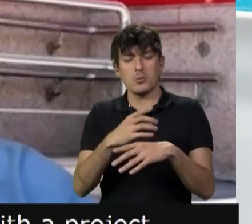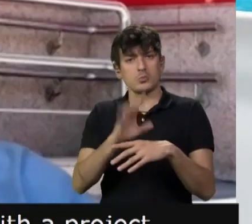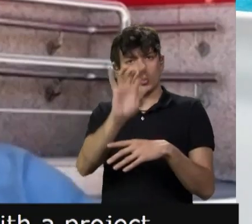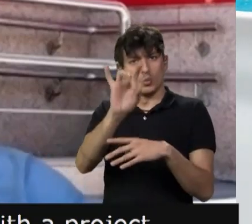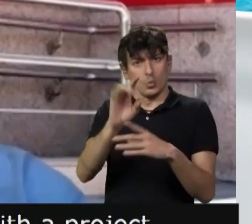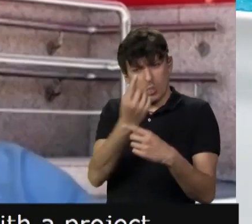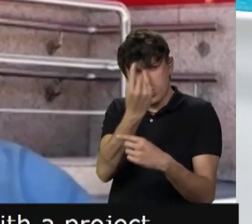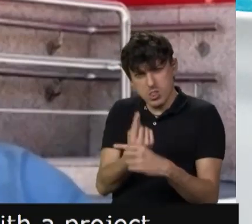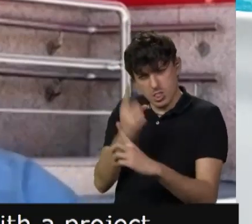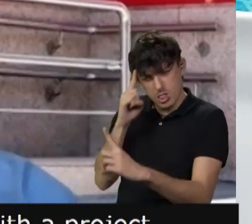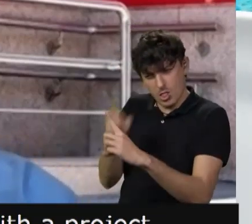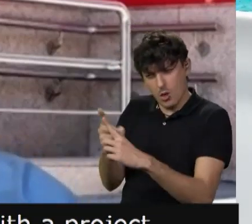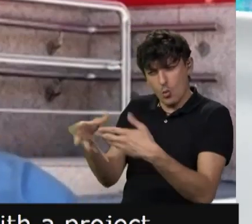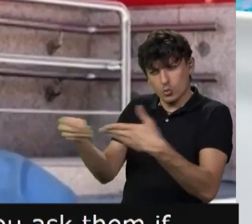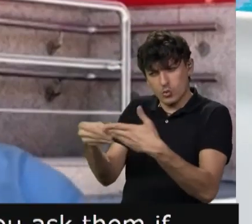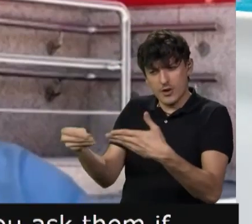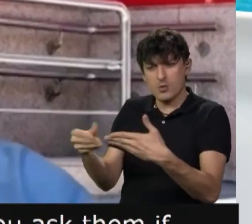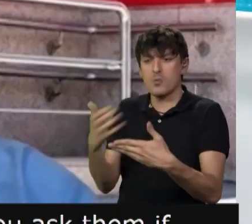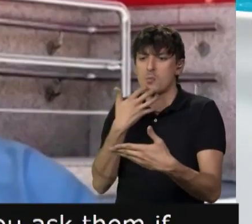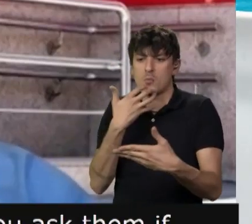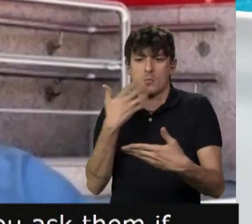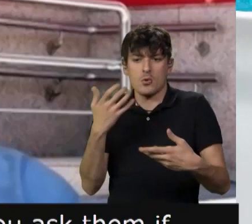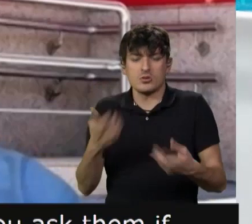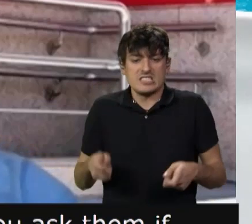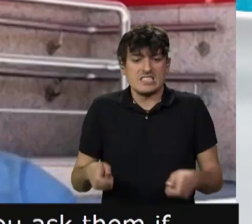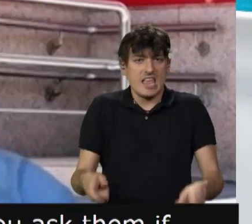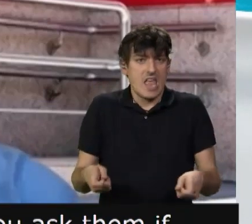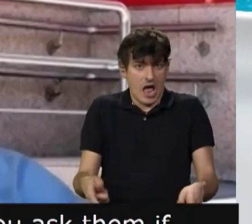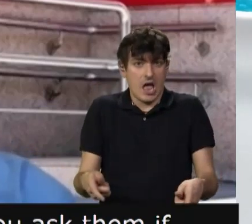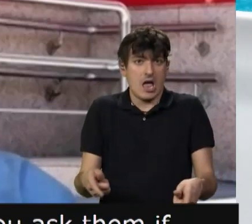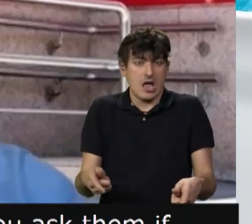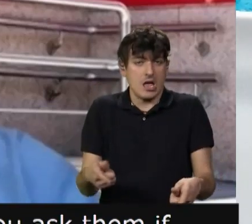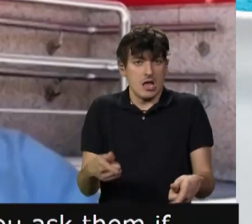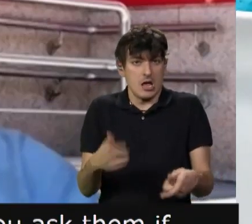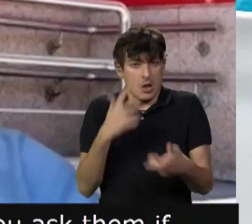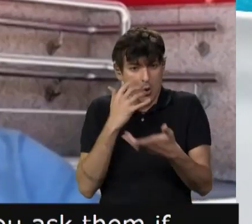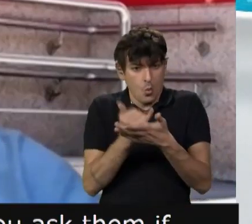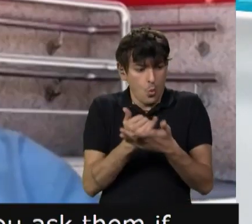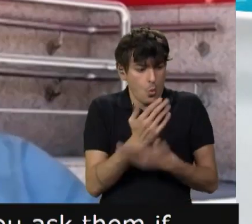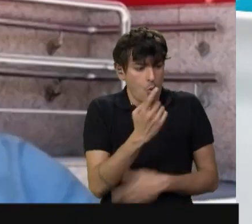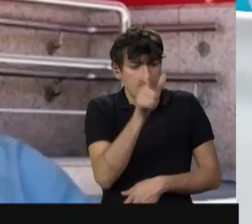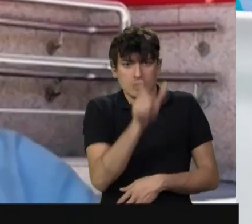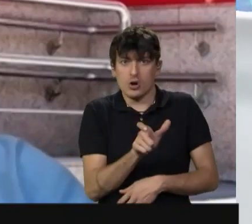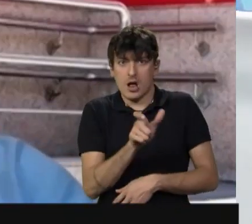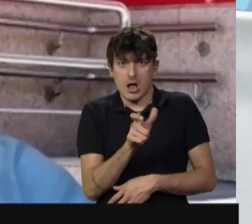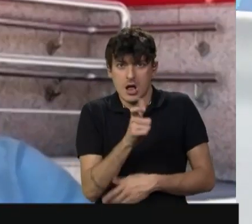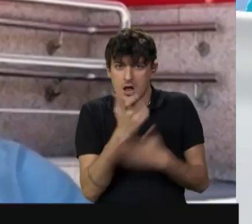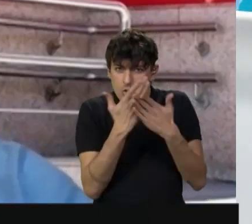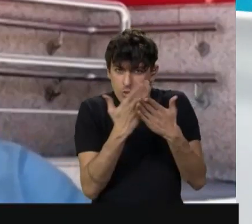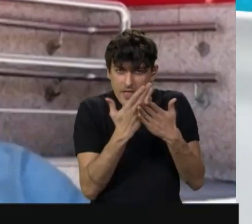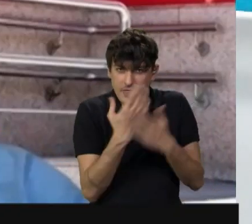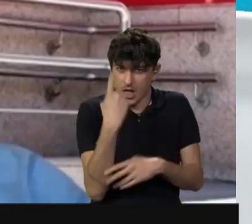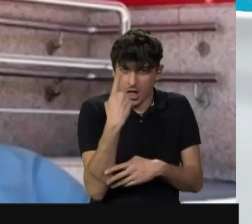if they've done user tests, they say yes. For example, that chair, monitored chair, was used by one of the students.